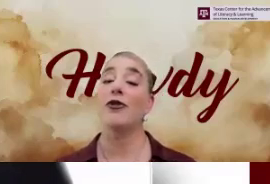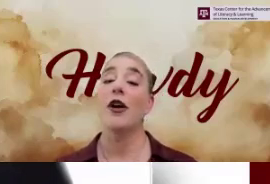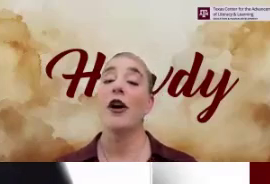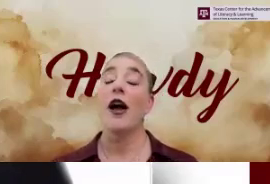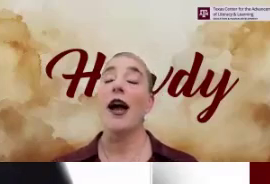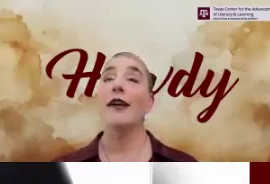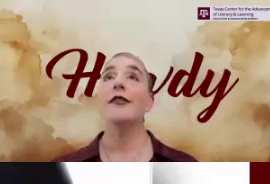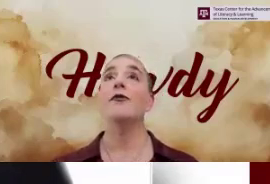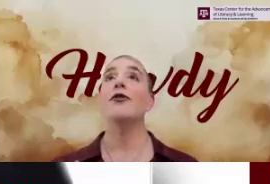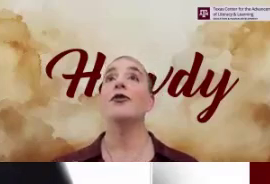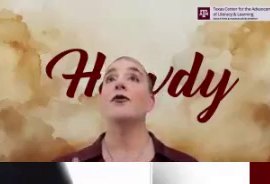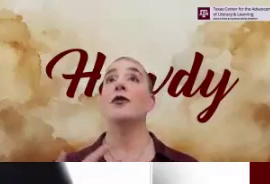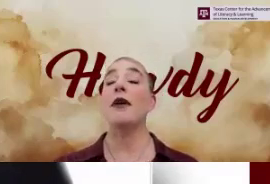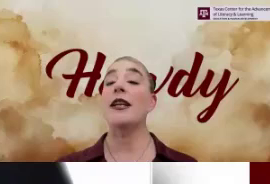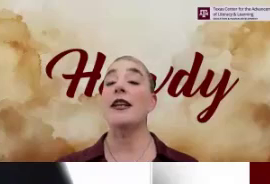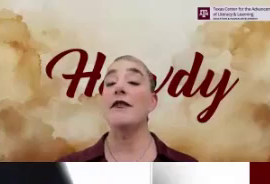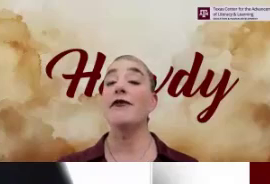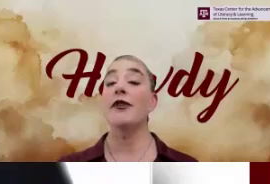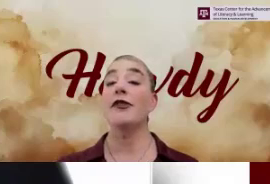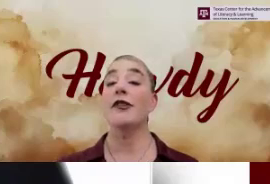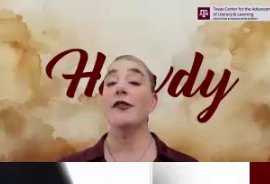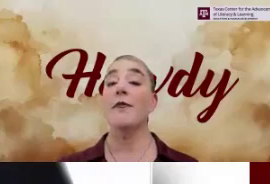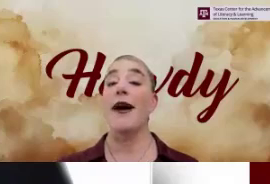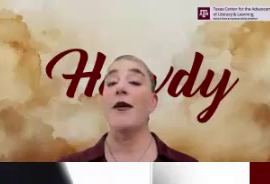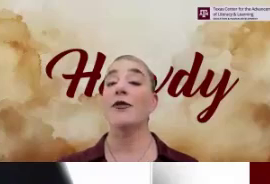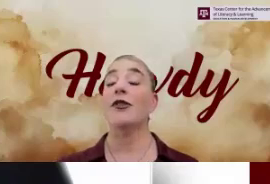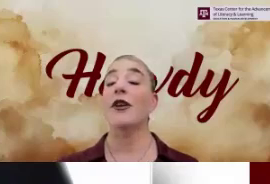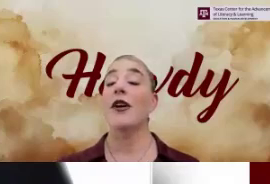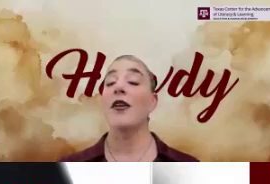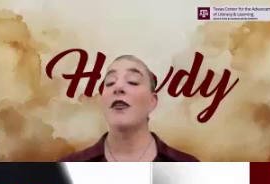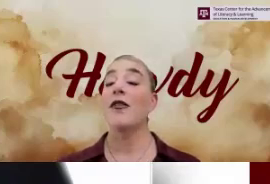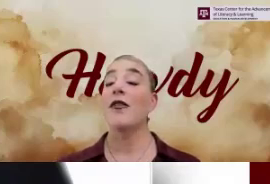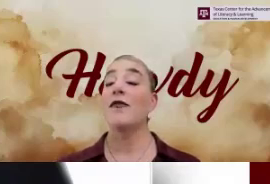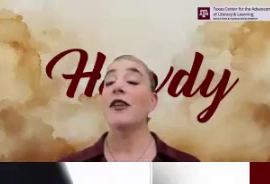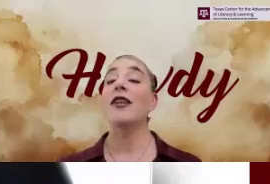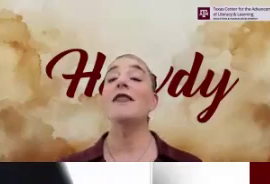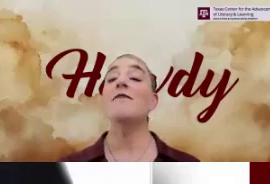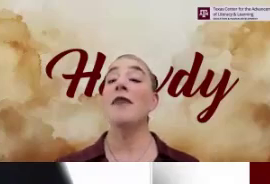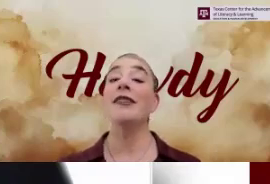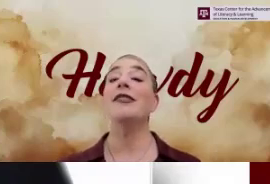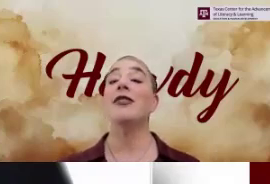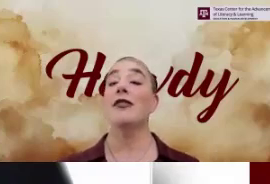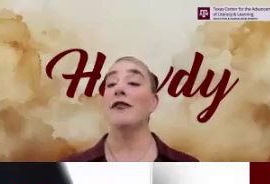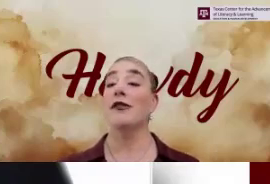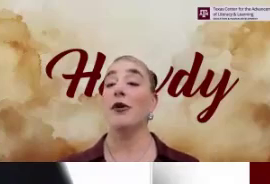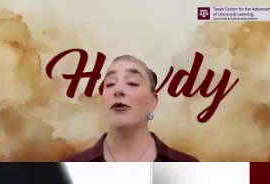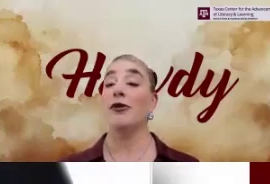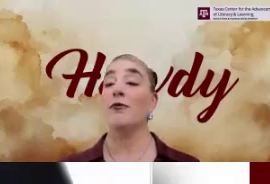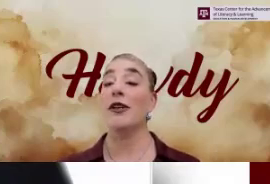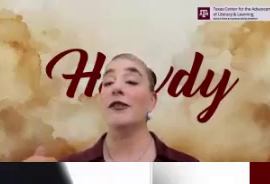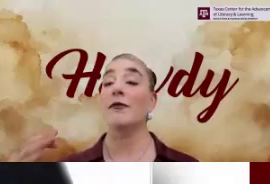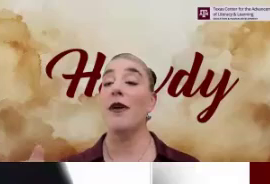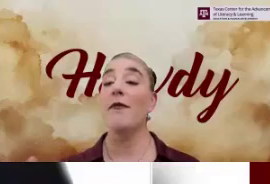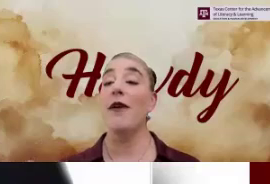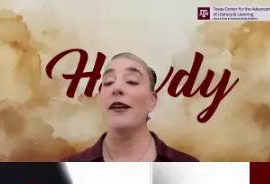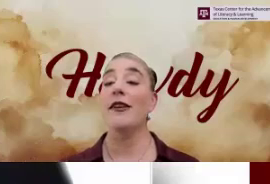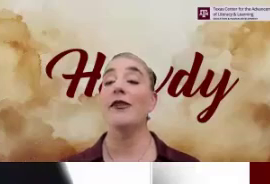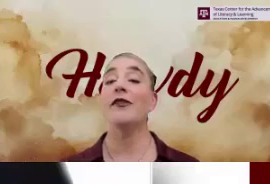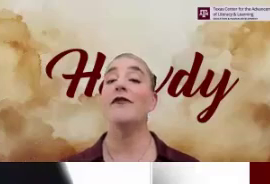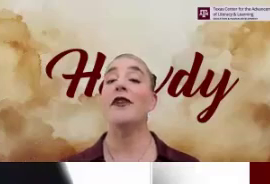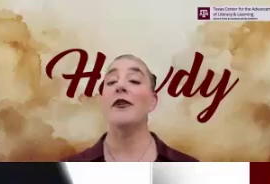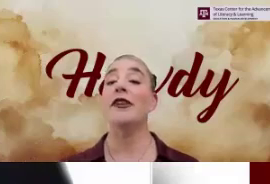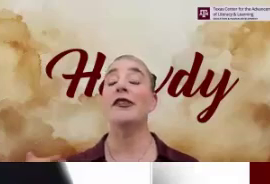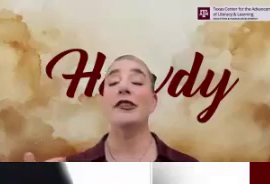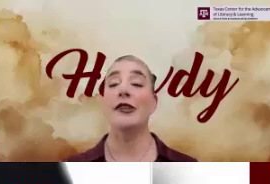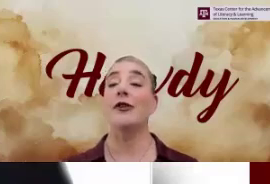them to make inferences about the hidden message of this poster, because in my mind,